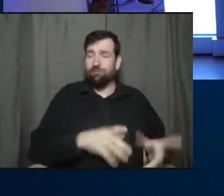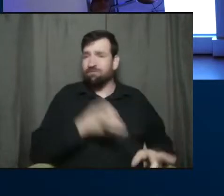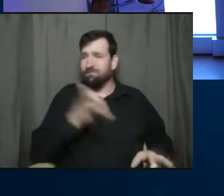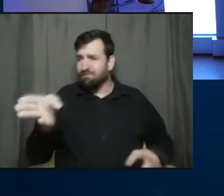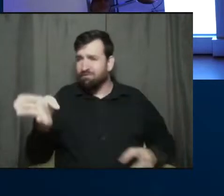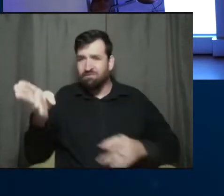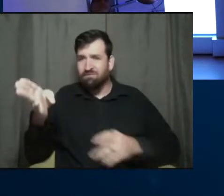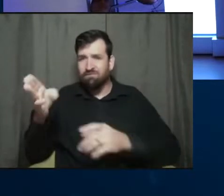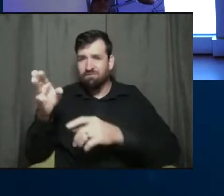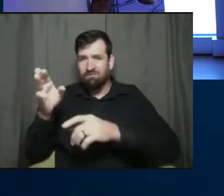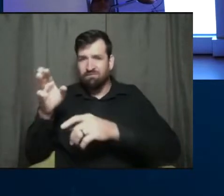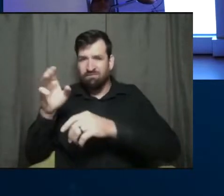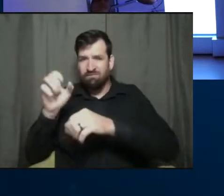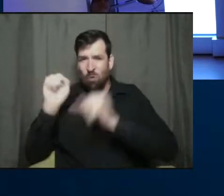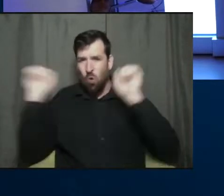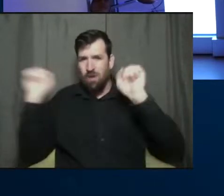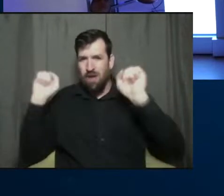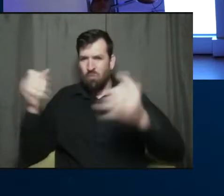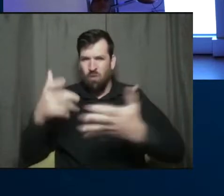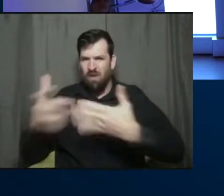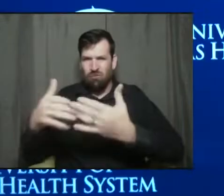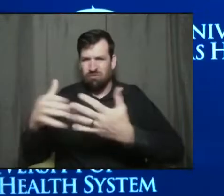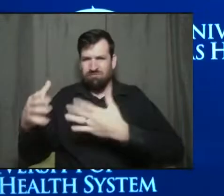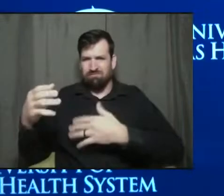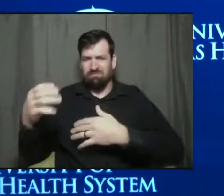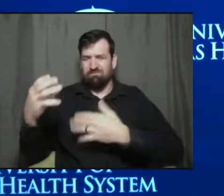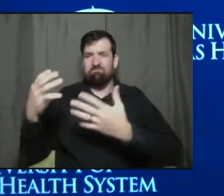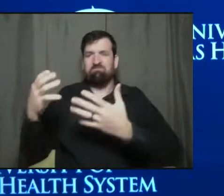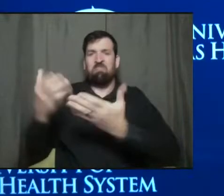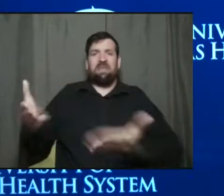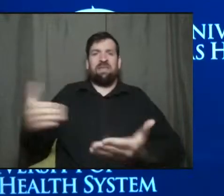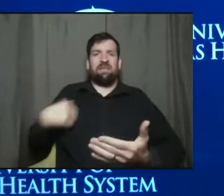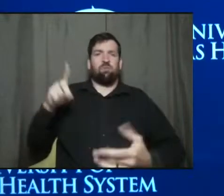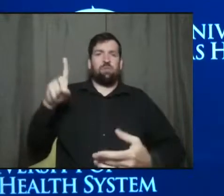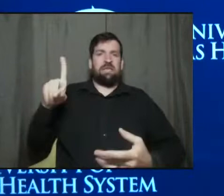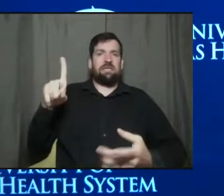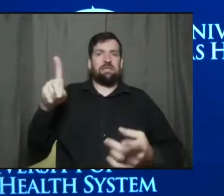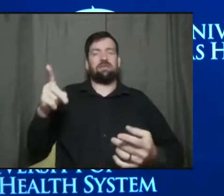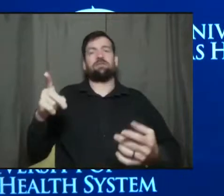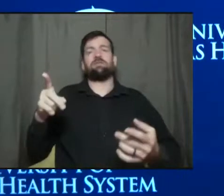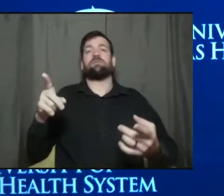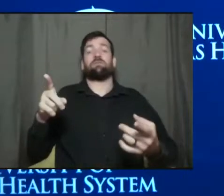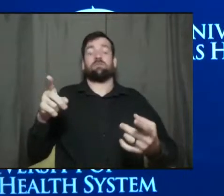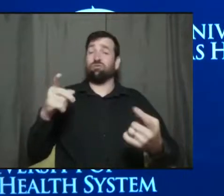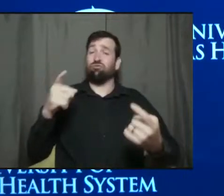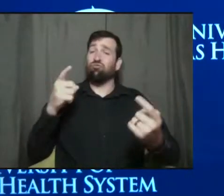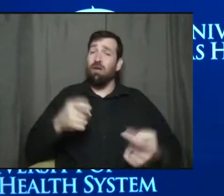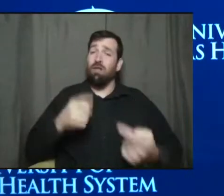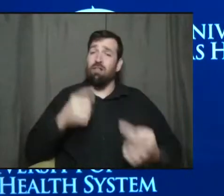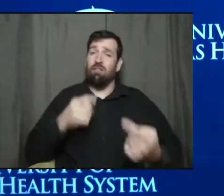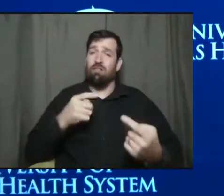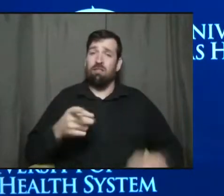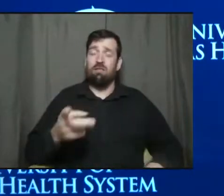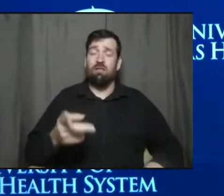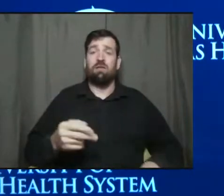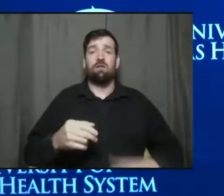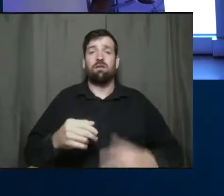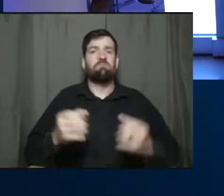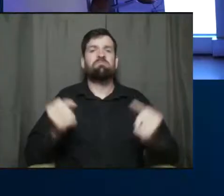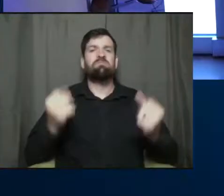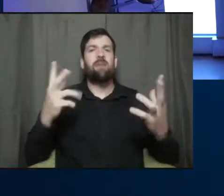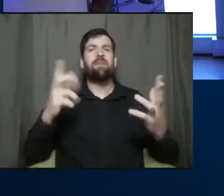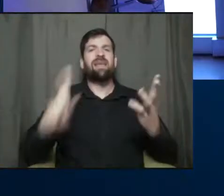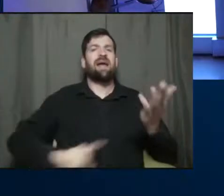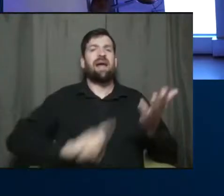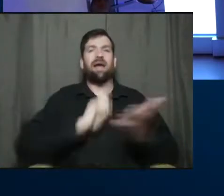thing you tried to do, and it was hard. And you guys really you struggled a little bit about that. So, how many hours a day did you spend doing